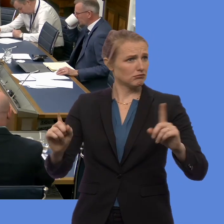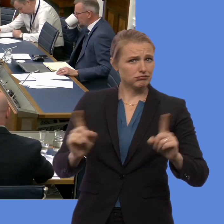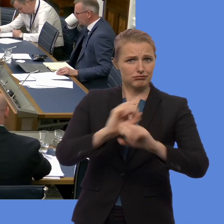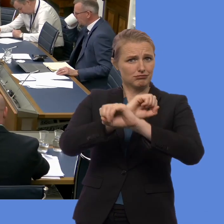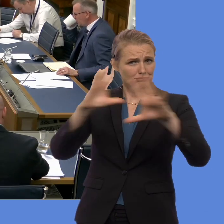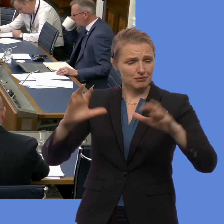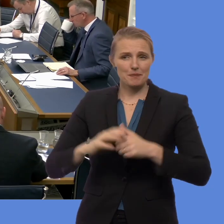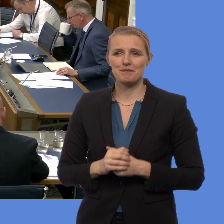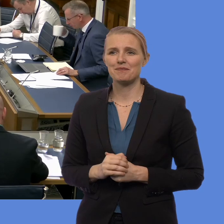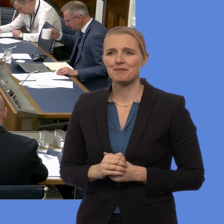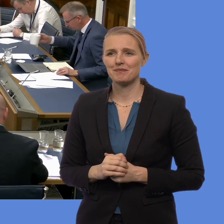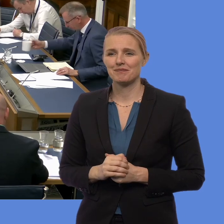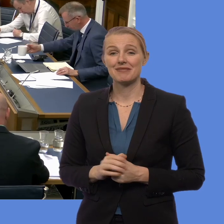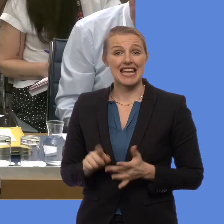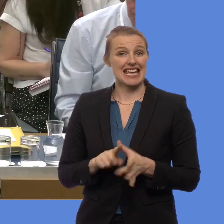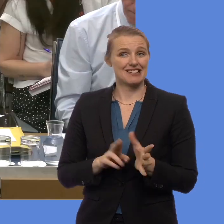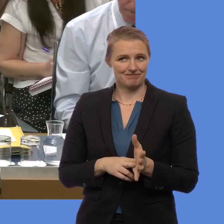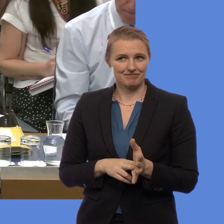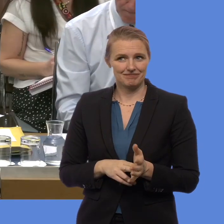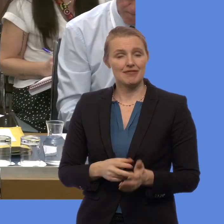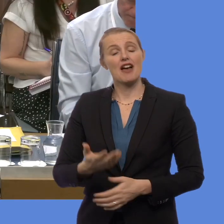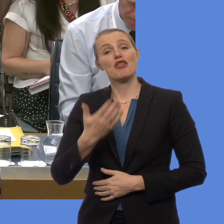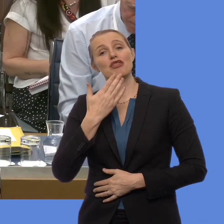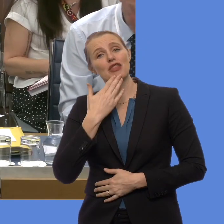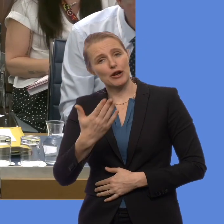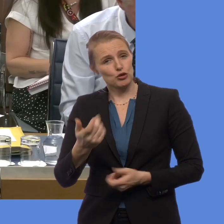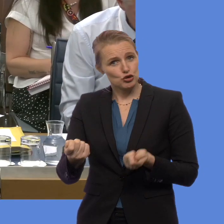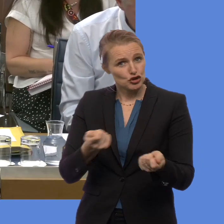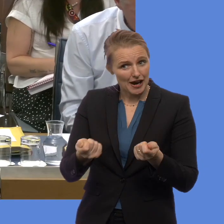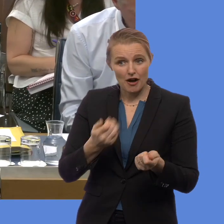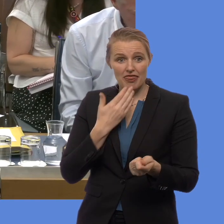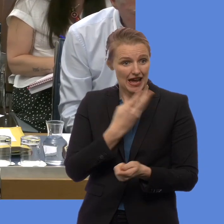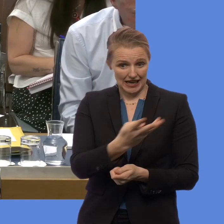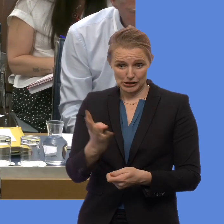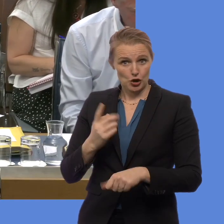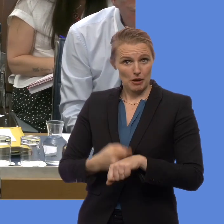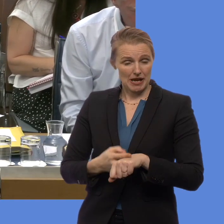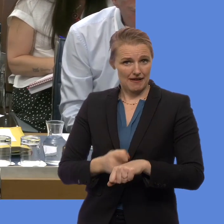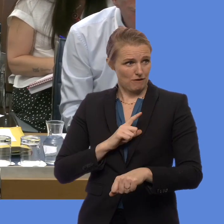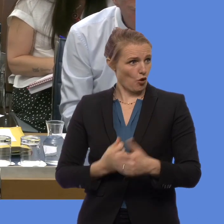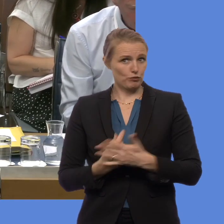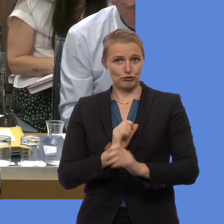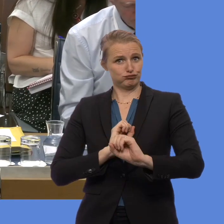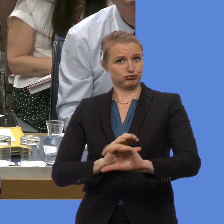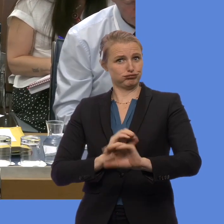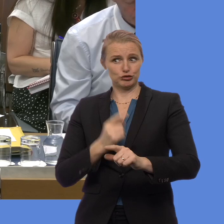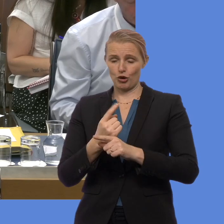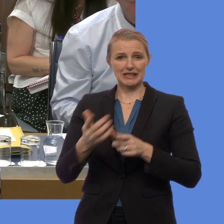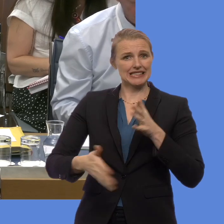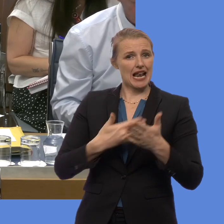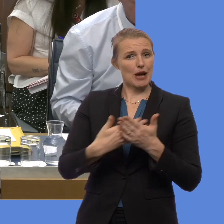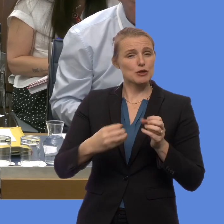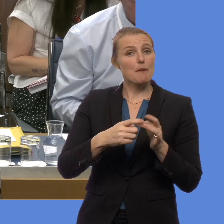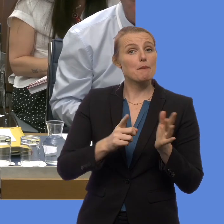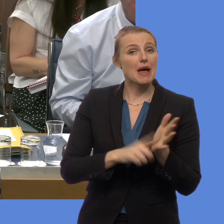you very much, Chair, and thank you to the committee for the opportunity to brief you on the Sign Language Bill this morning. By way